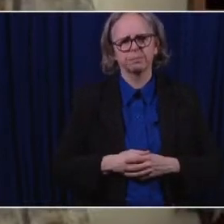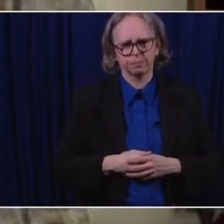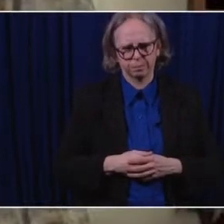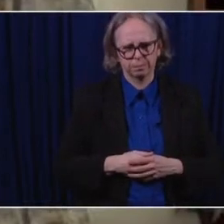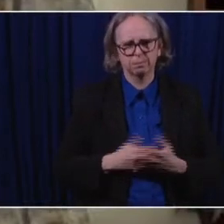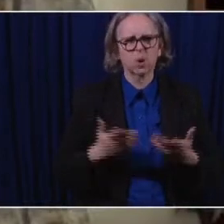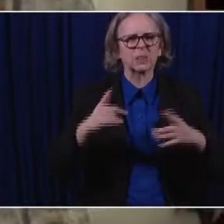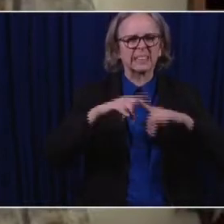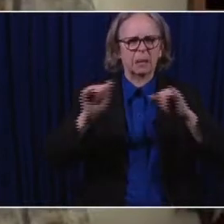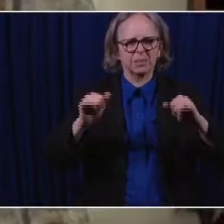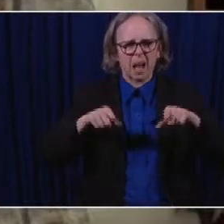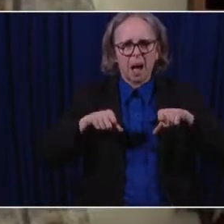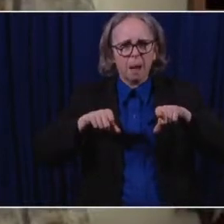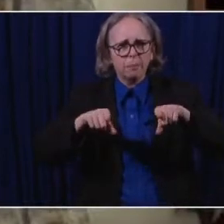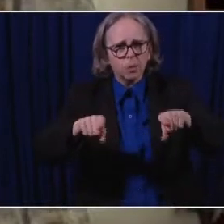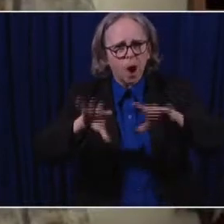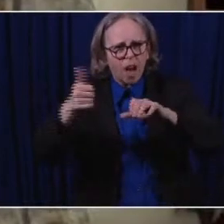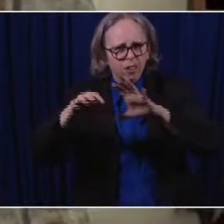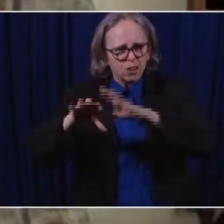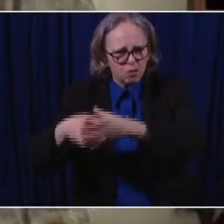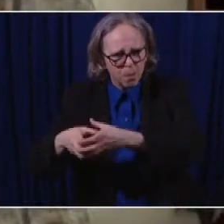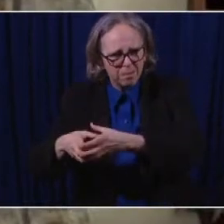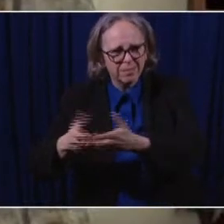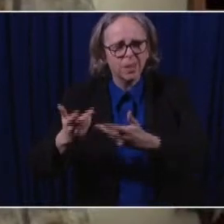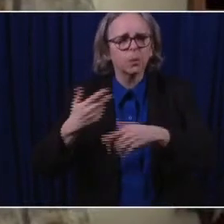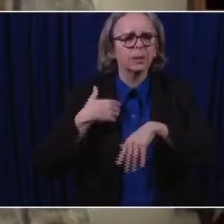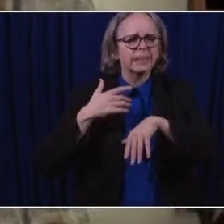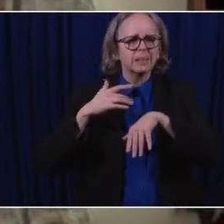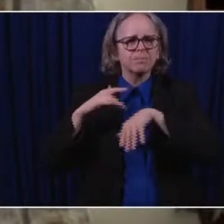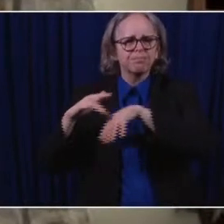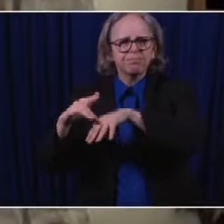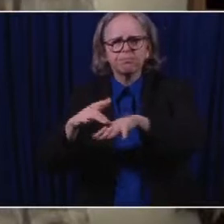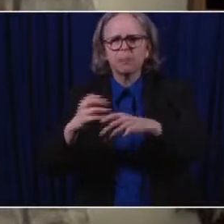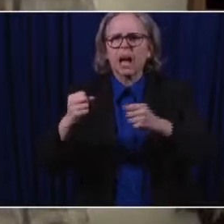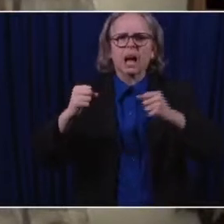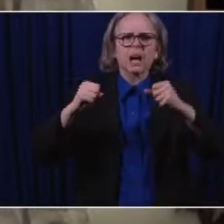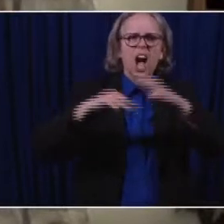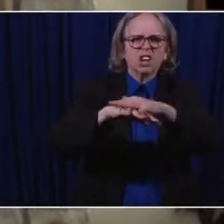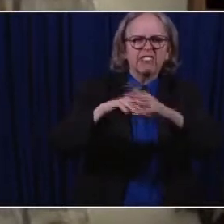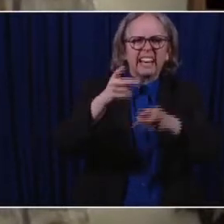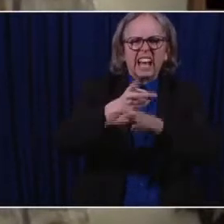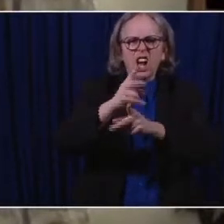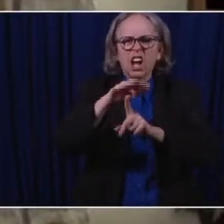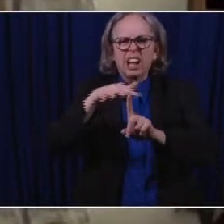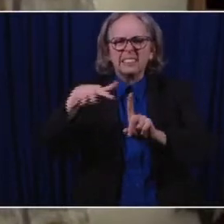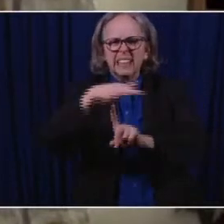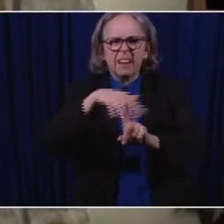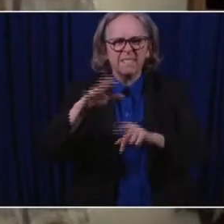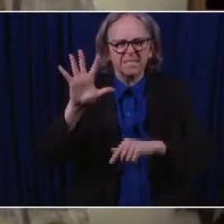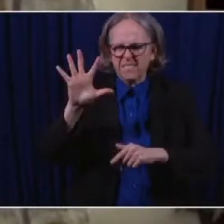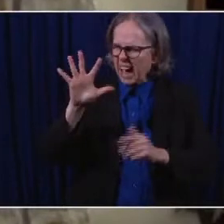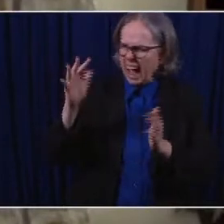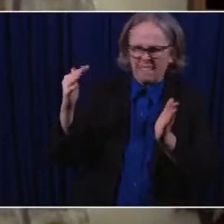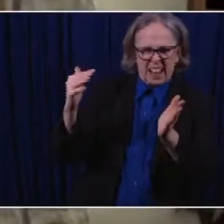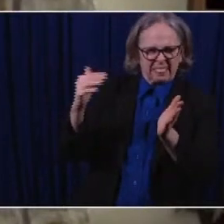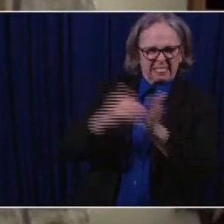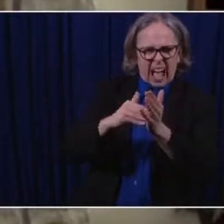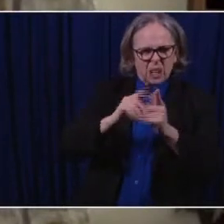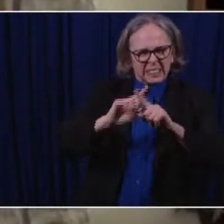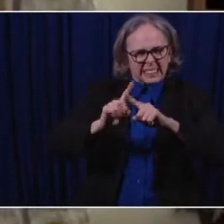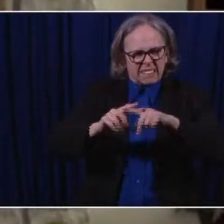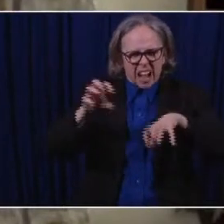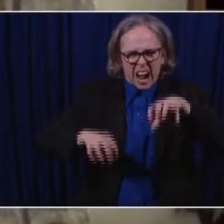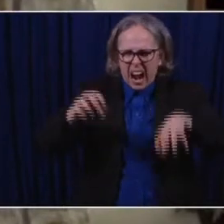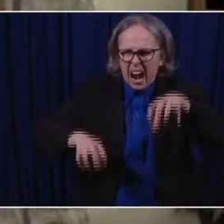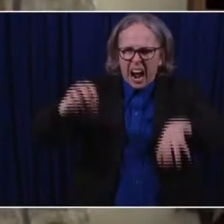going into a lot of other congregate care settings, 5,000 different settings in the state we're going